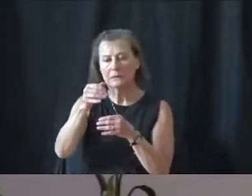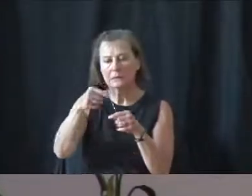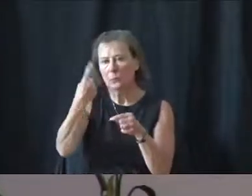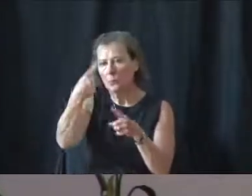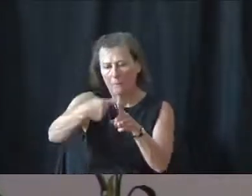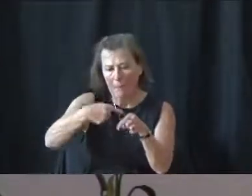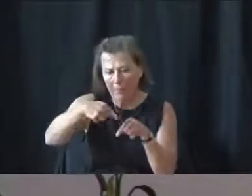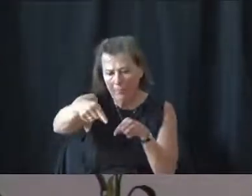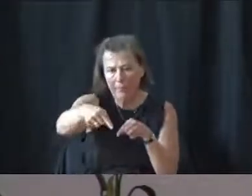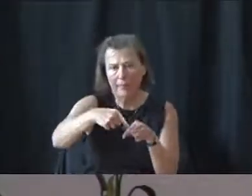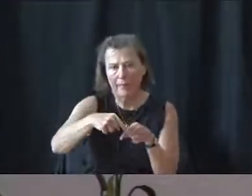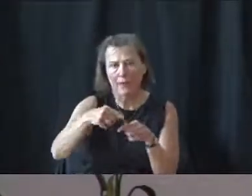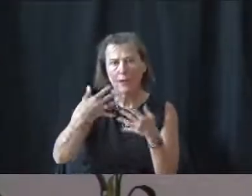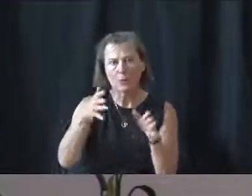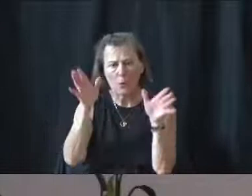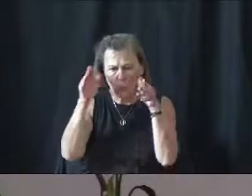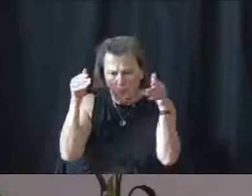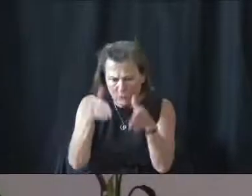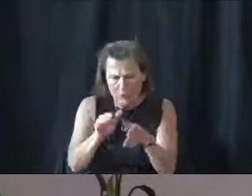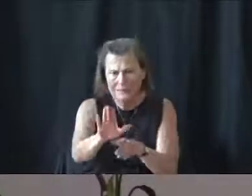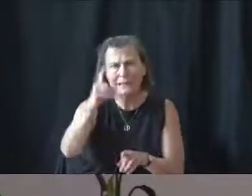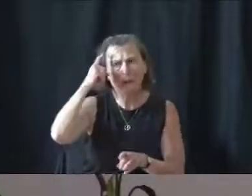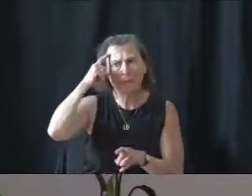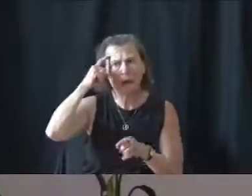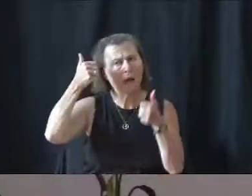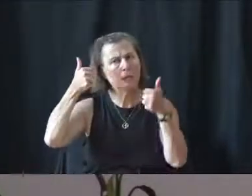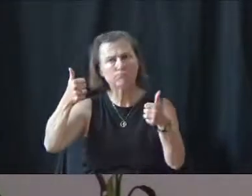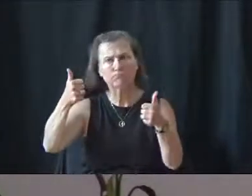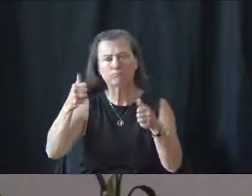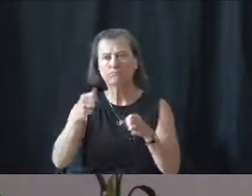concentrates his mind wonderfully.